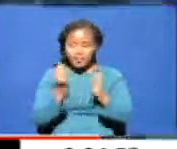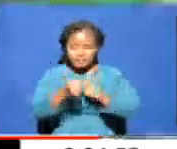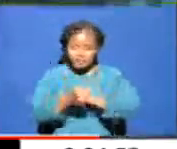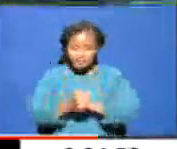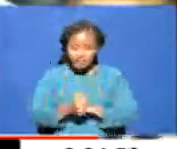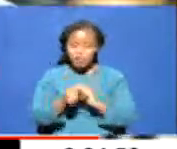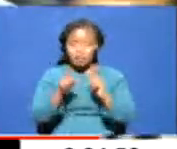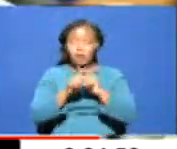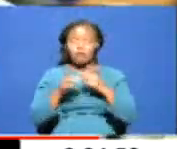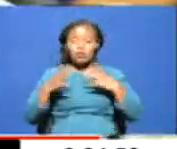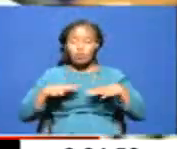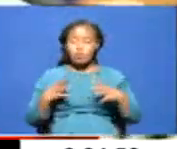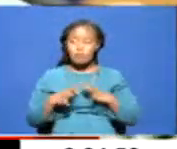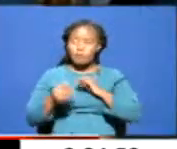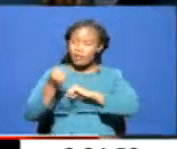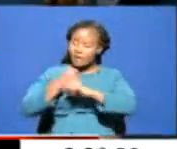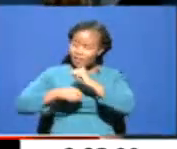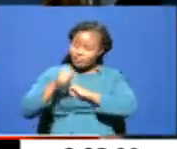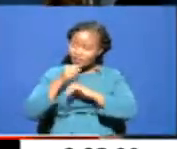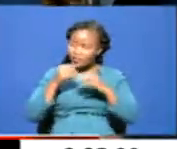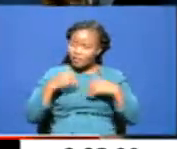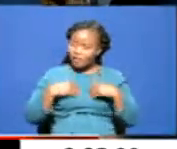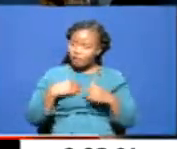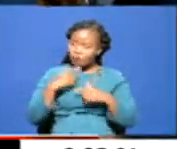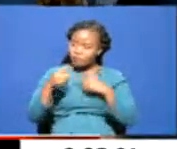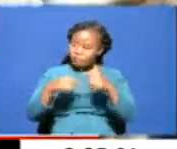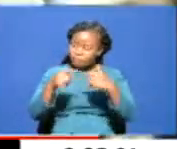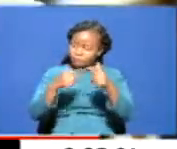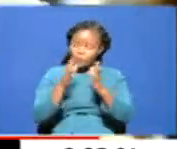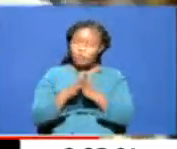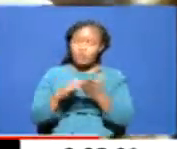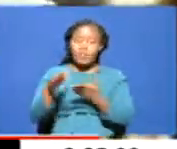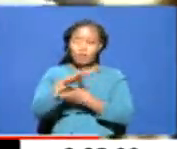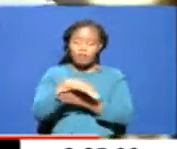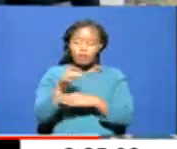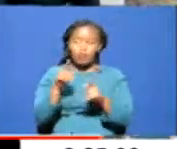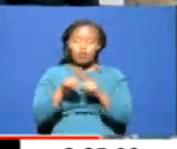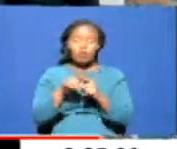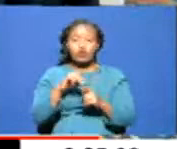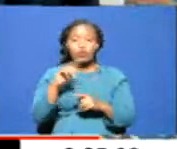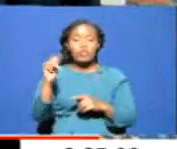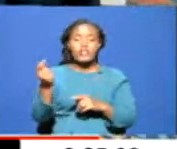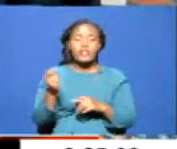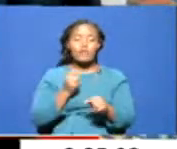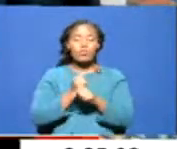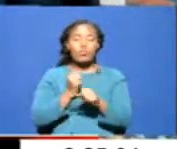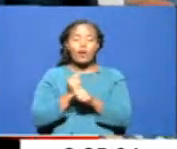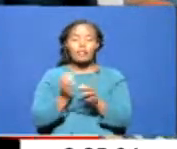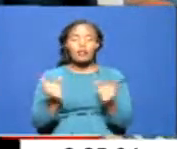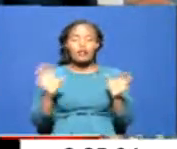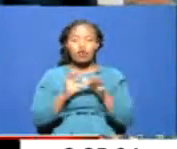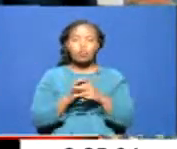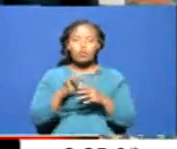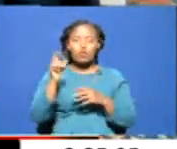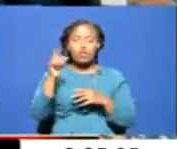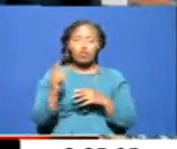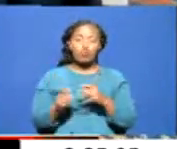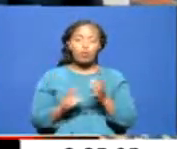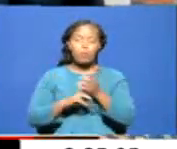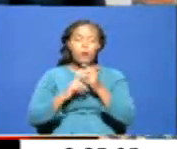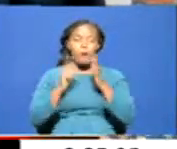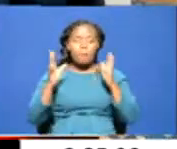the biggest threat to the environment and that Kenya will work closely with global partners to ease the pressure on